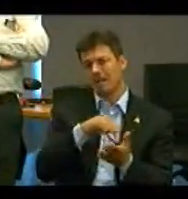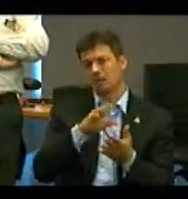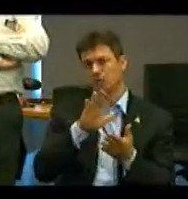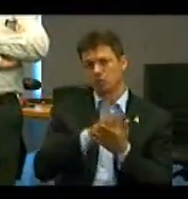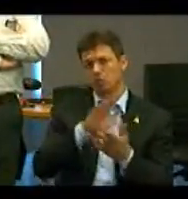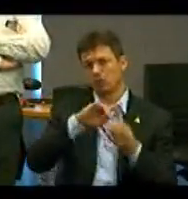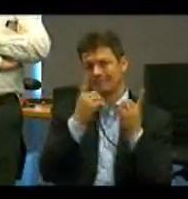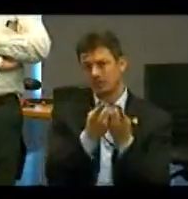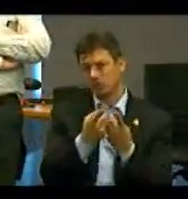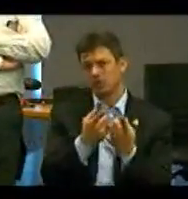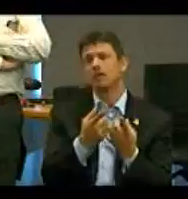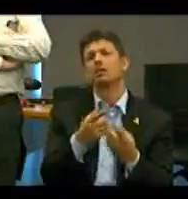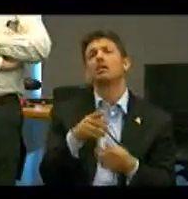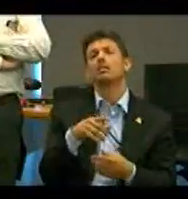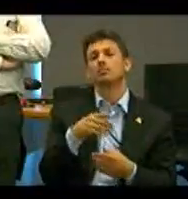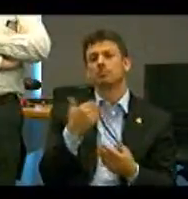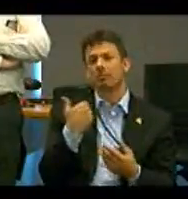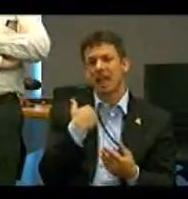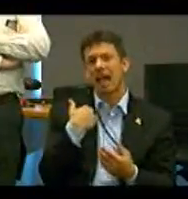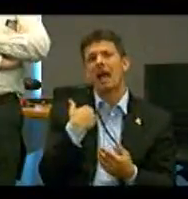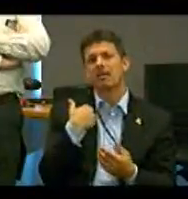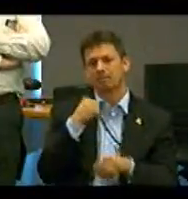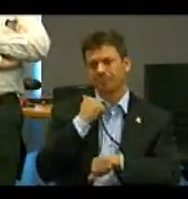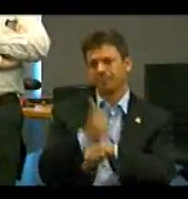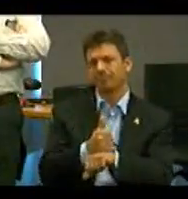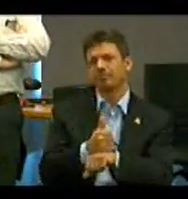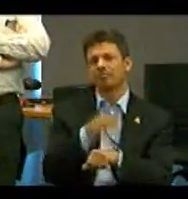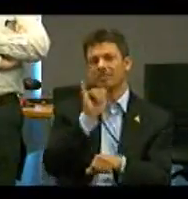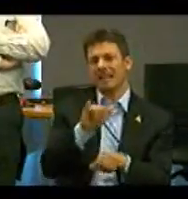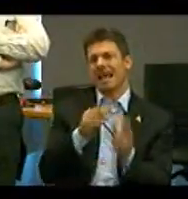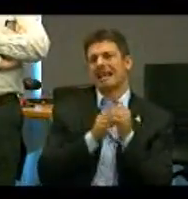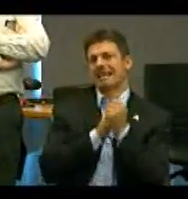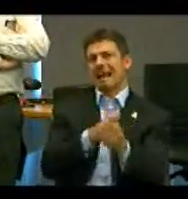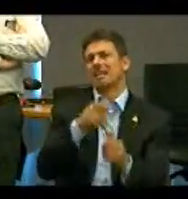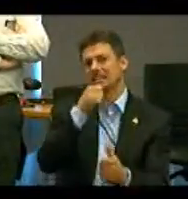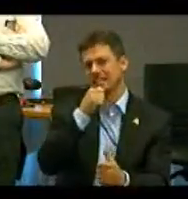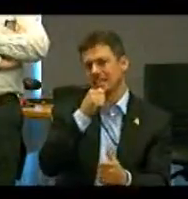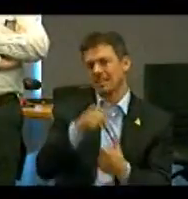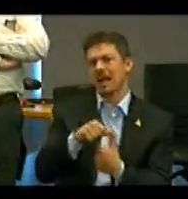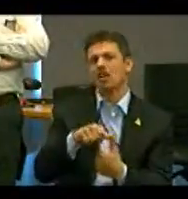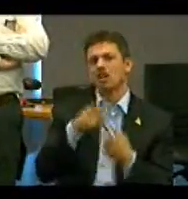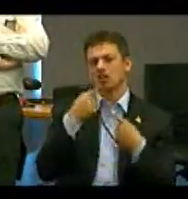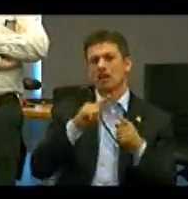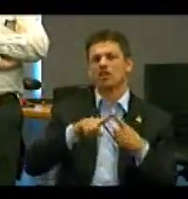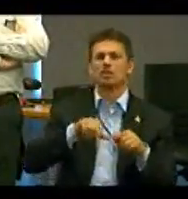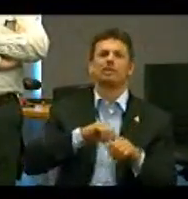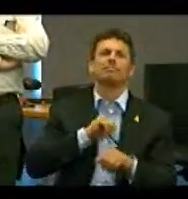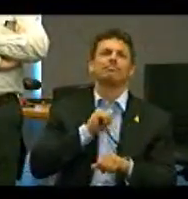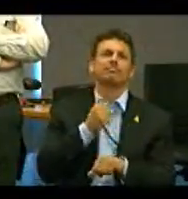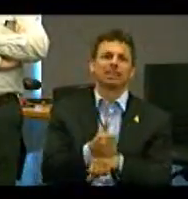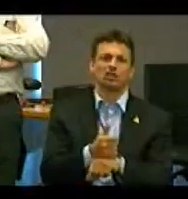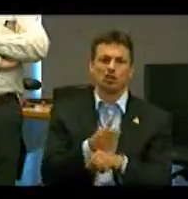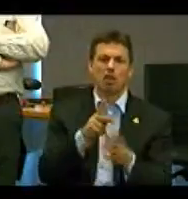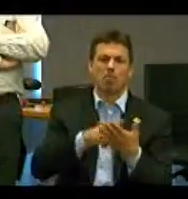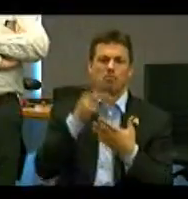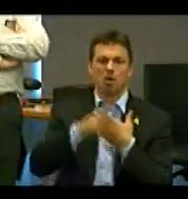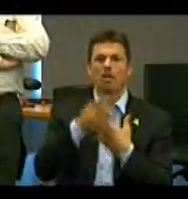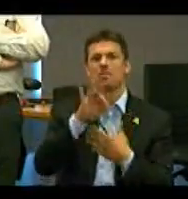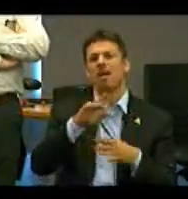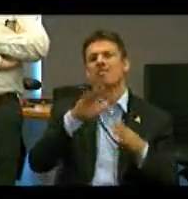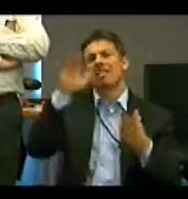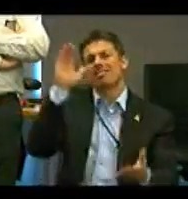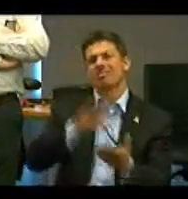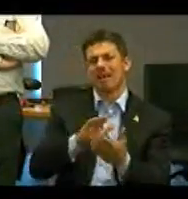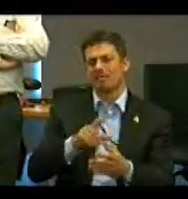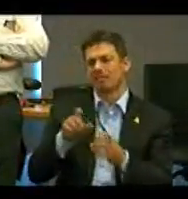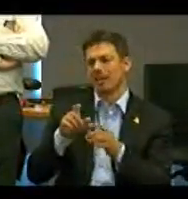or however many have instituted or looked at this guidance letter and tried to institute this program of less suspensions